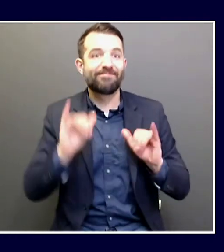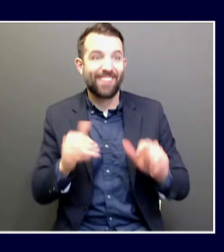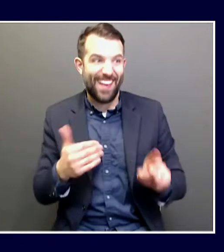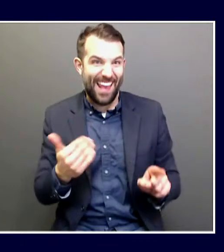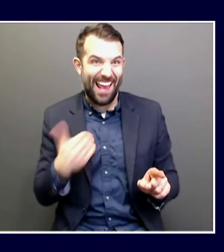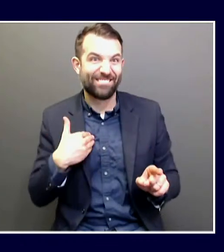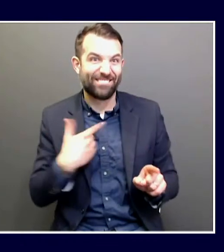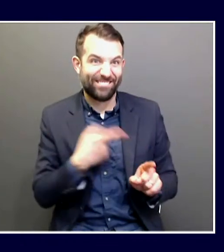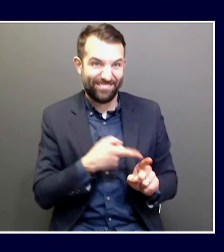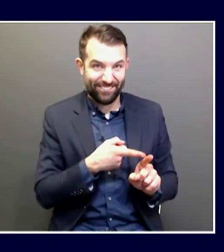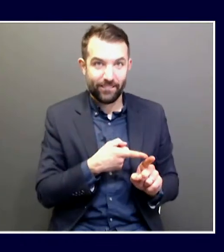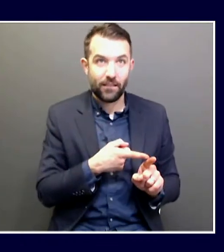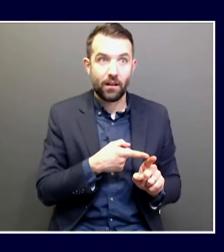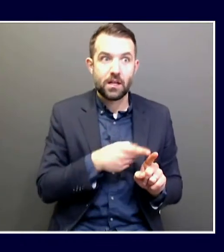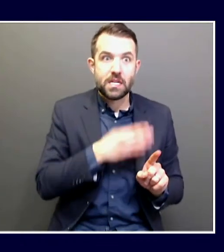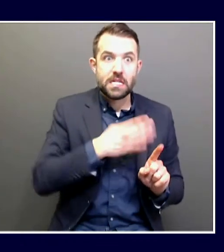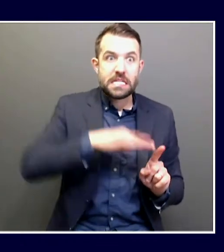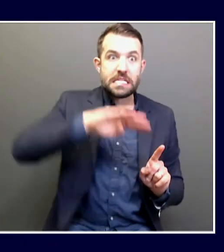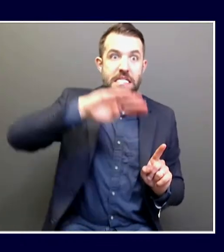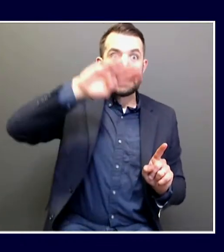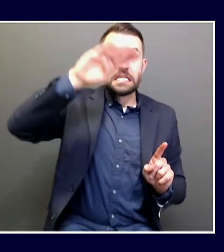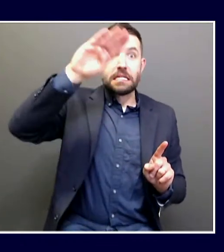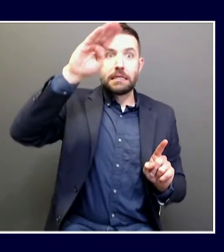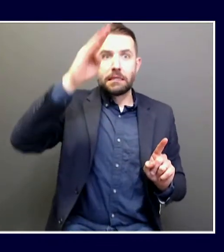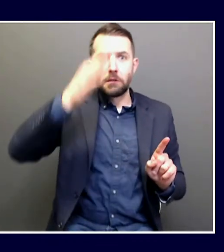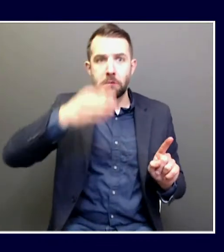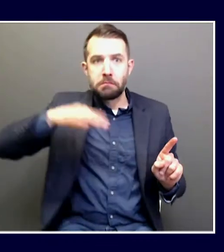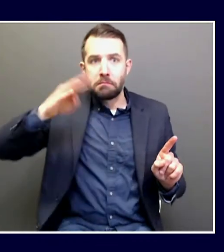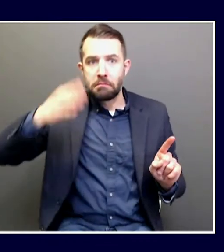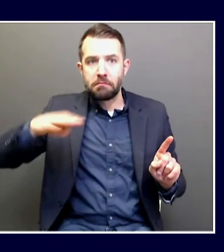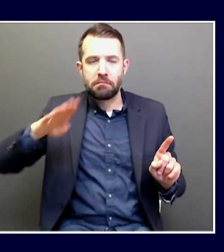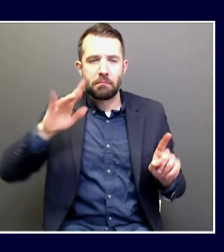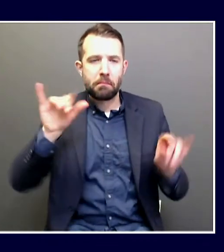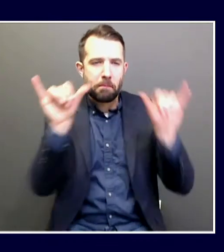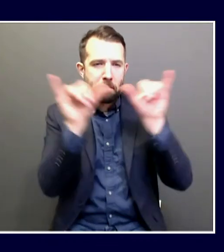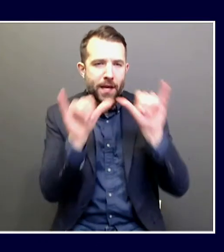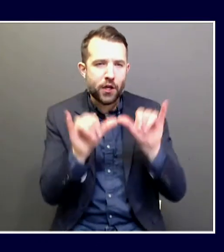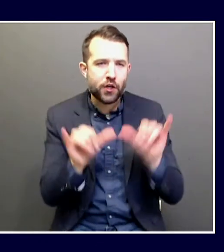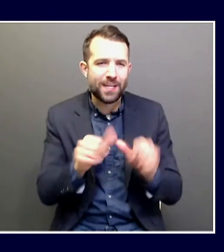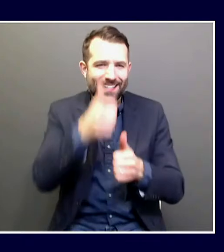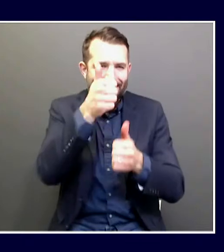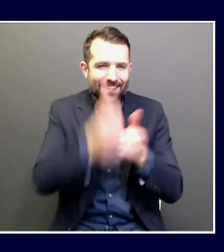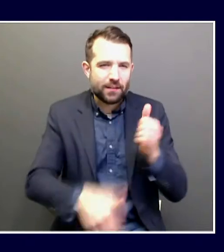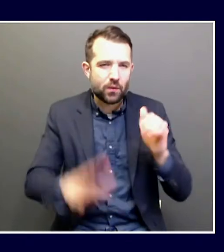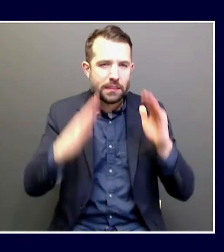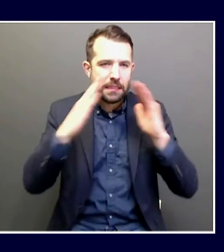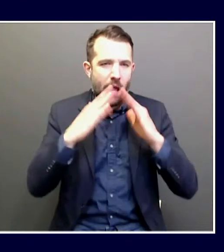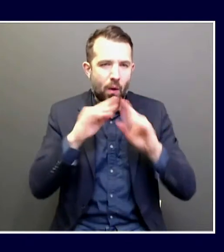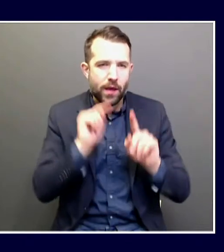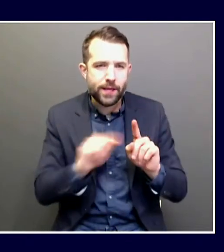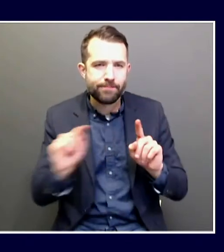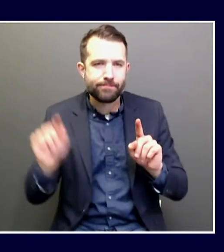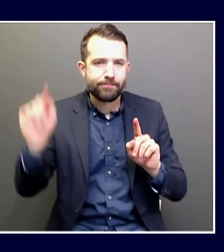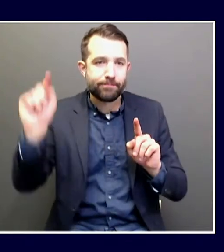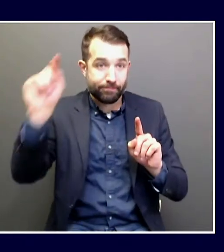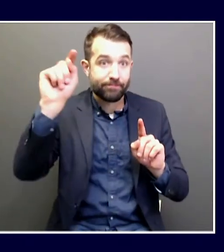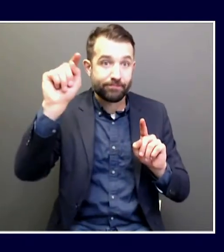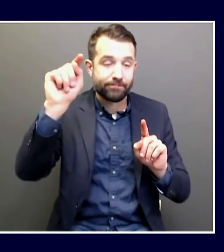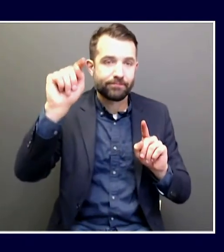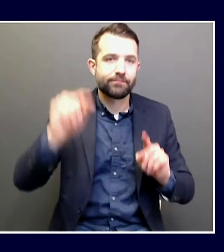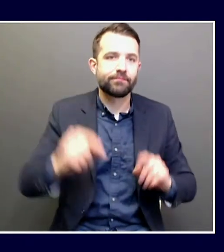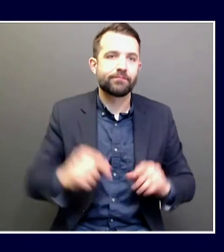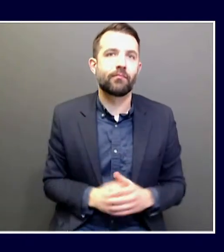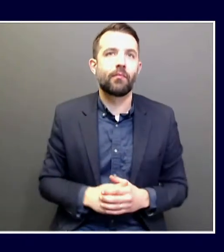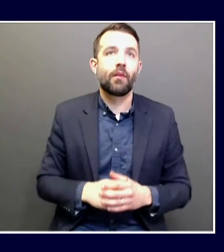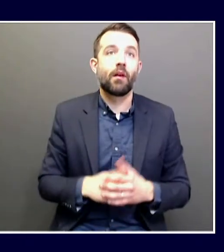of COVID-19 cases across a community. So how do we plan to use it even more than we are right